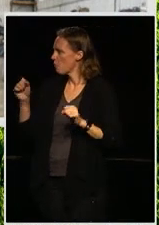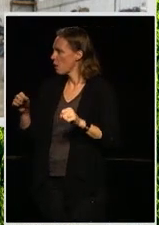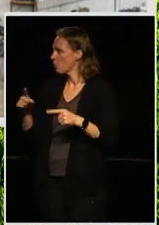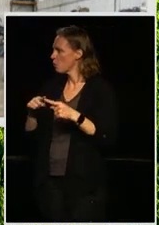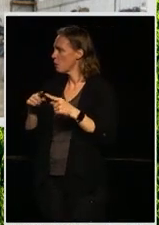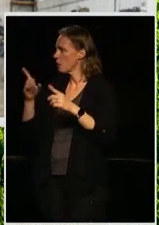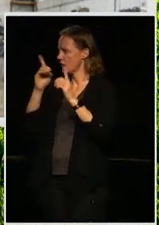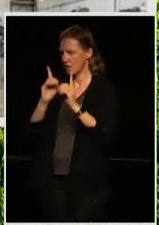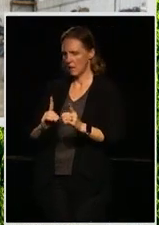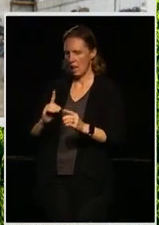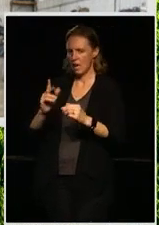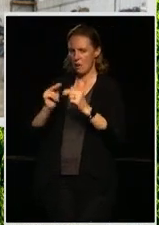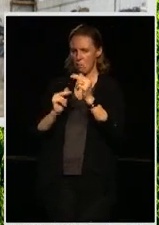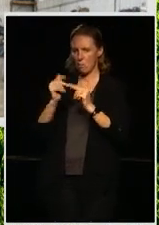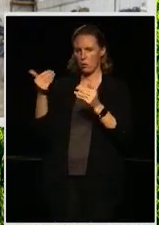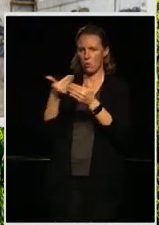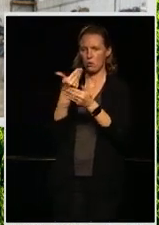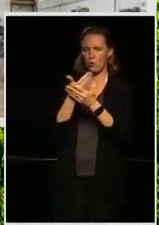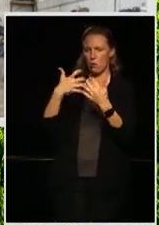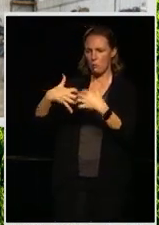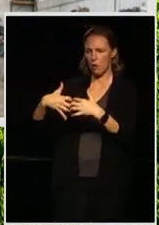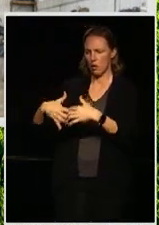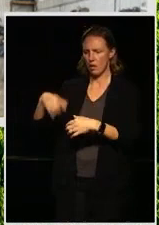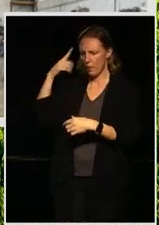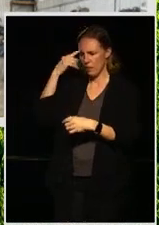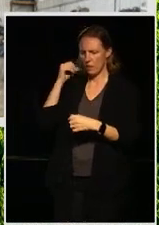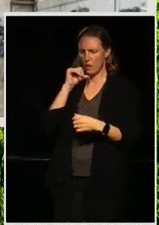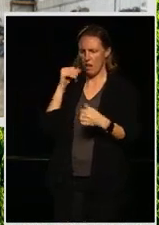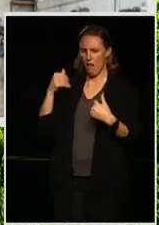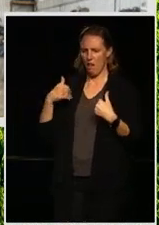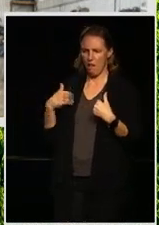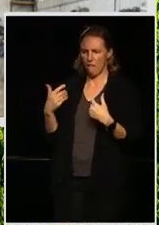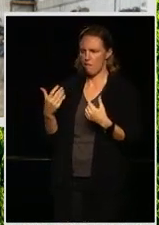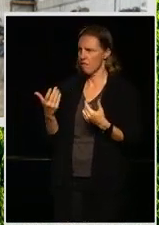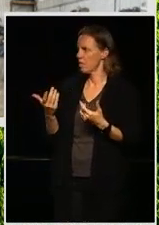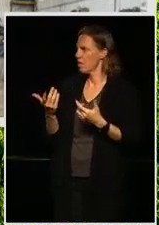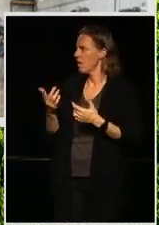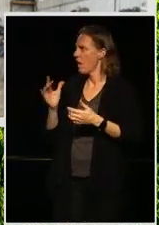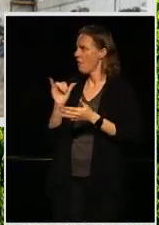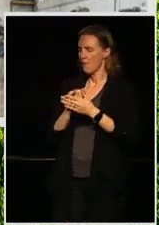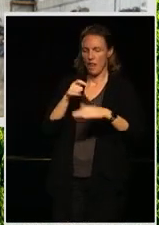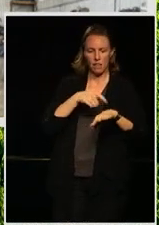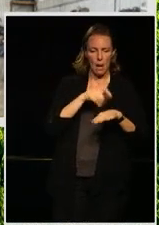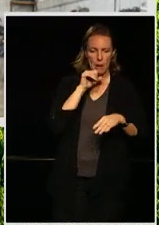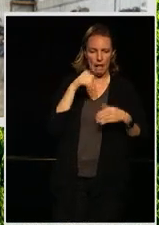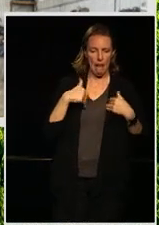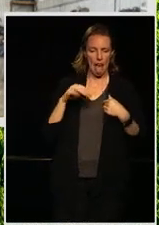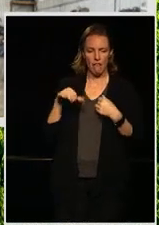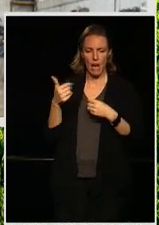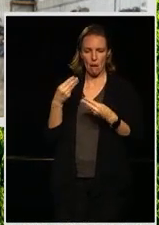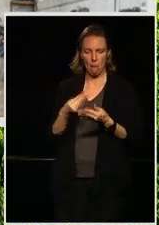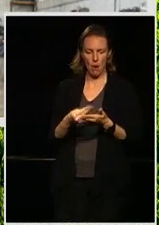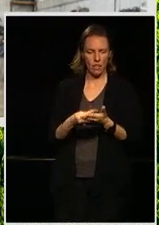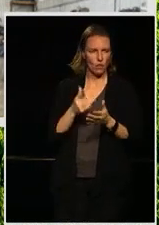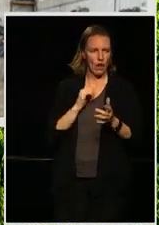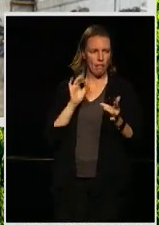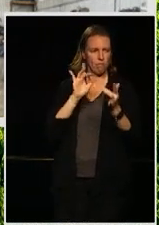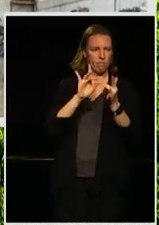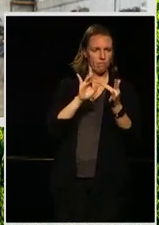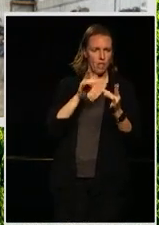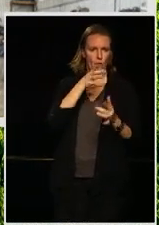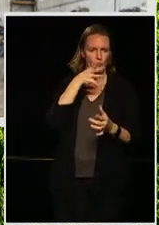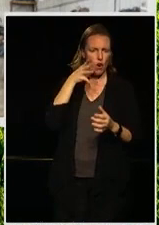design and build a new machinery because it wasn't in the market. And at that time, I didn't have any money. I reached out to the